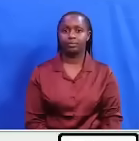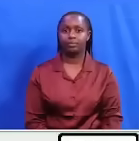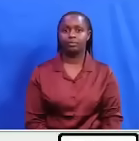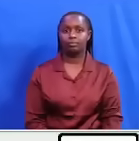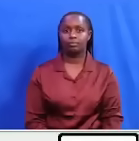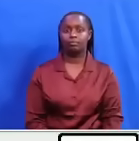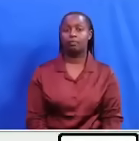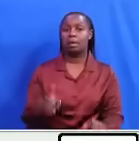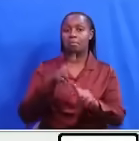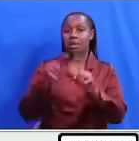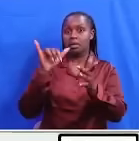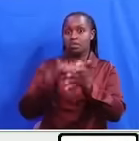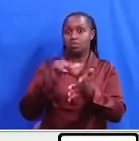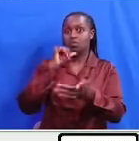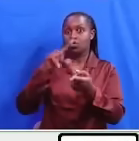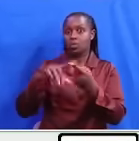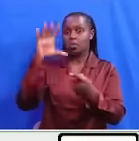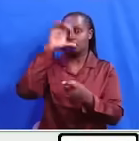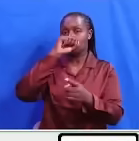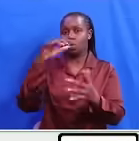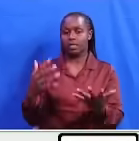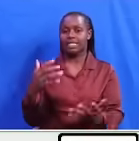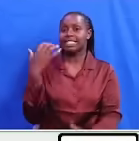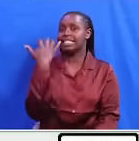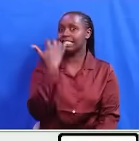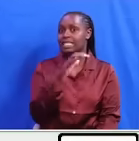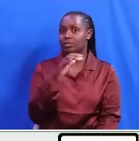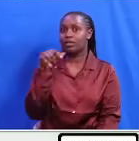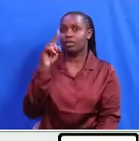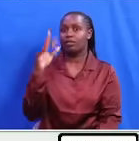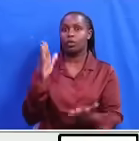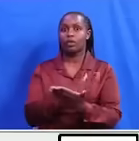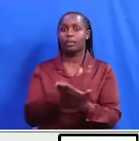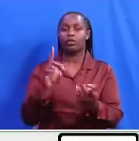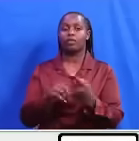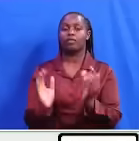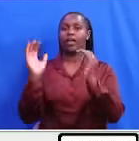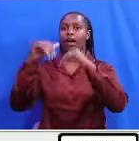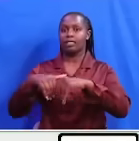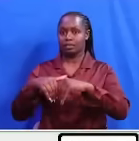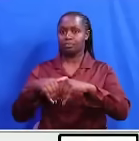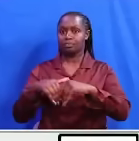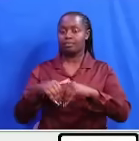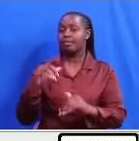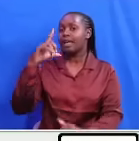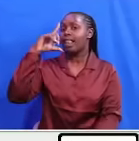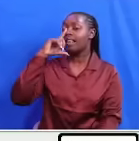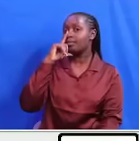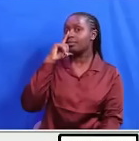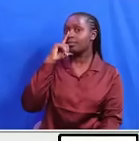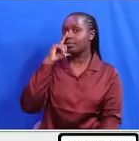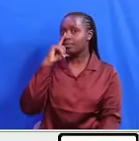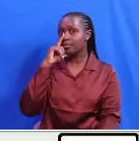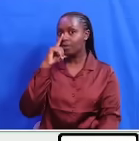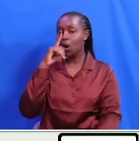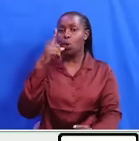Was it by omission or commission that Gachagua found himself in the midst of the gathering? Deputy President Kithure Kindiki,